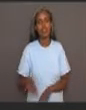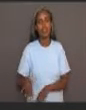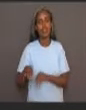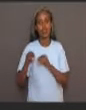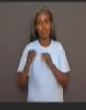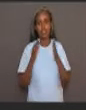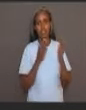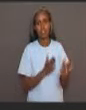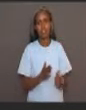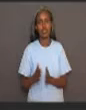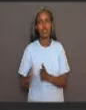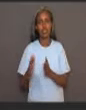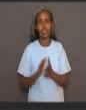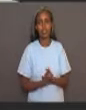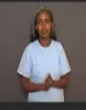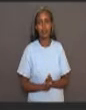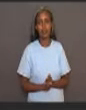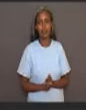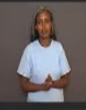Students, let's get ready.